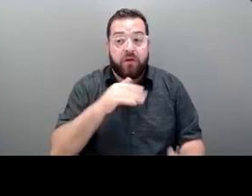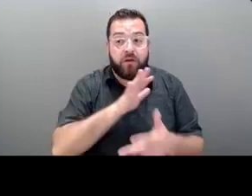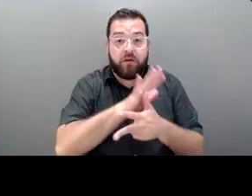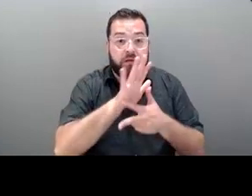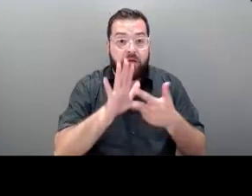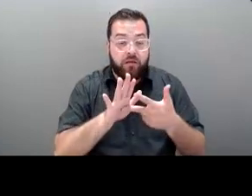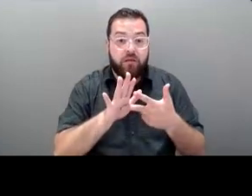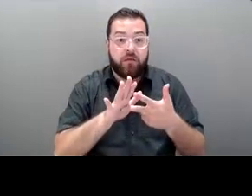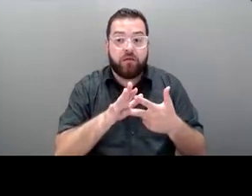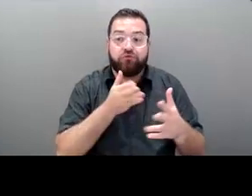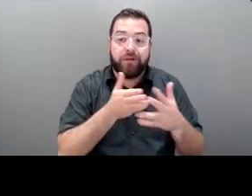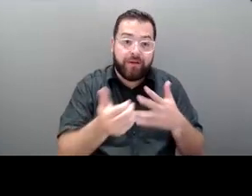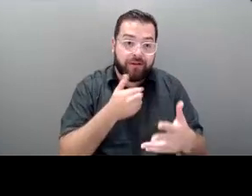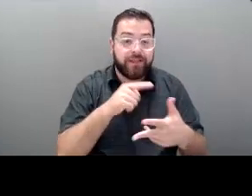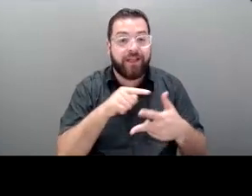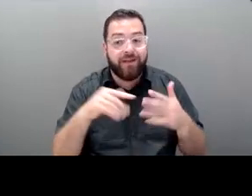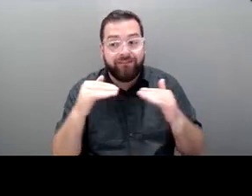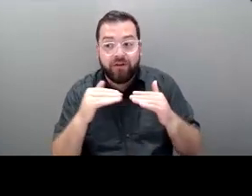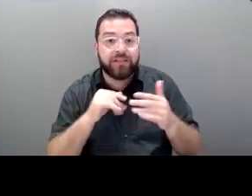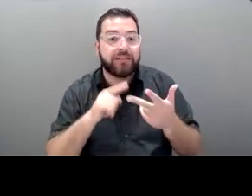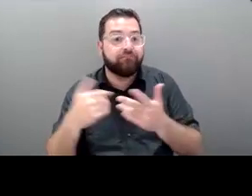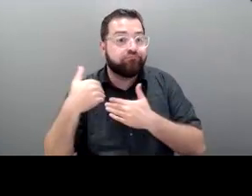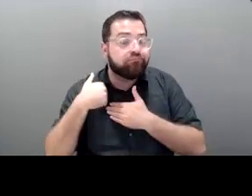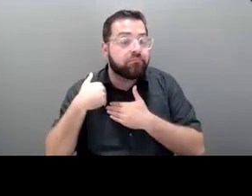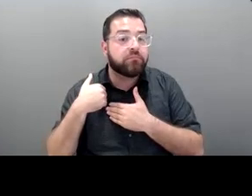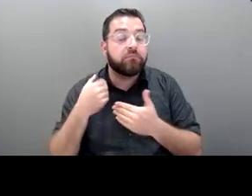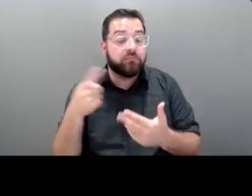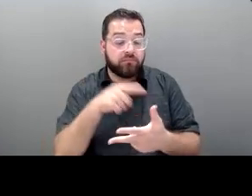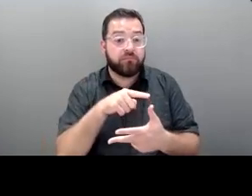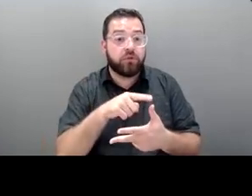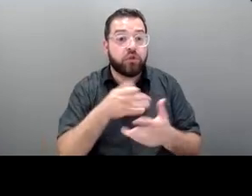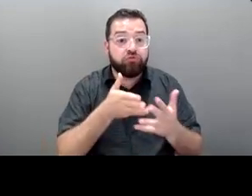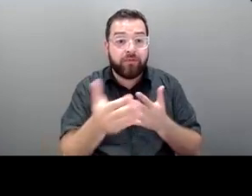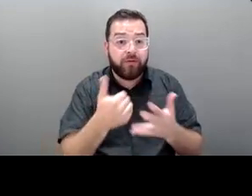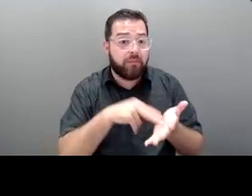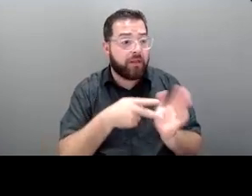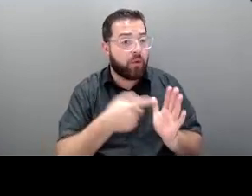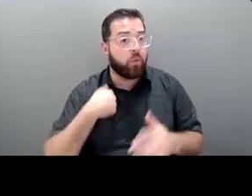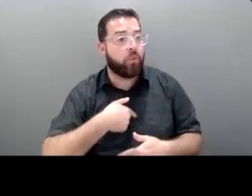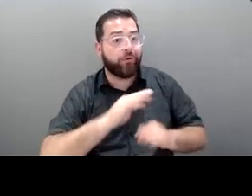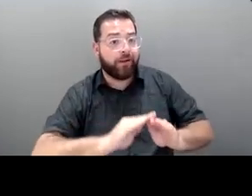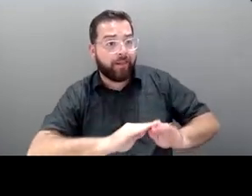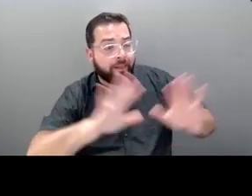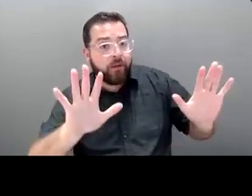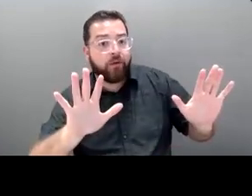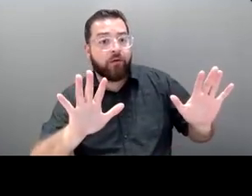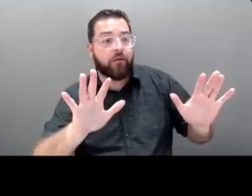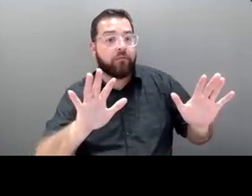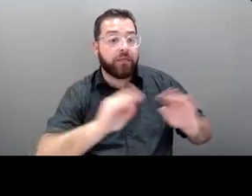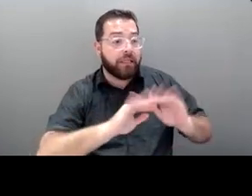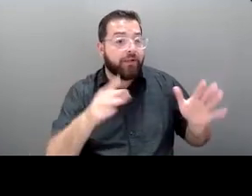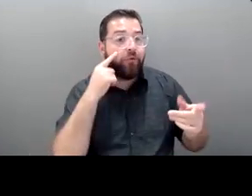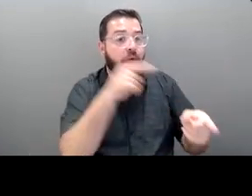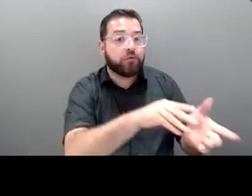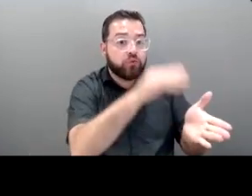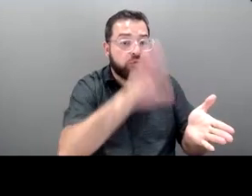triangle is transparency is where we're clear with students and colleagues about when and